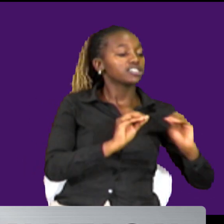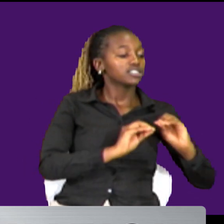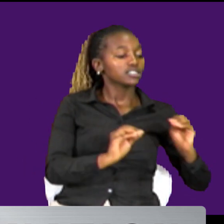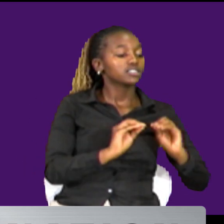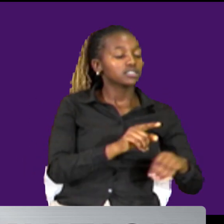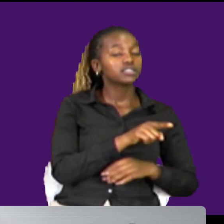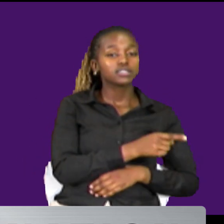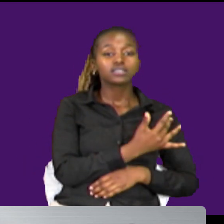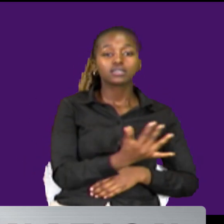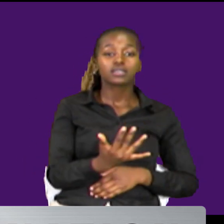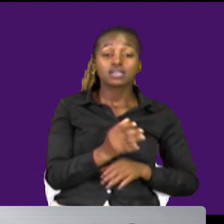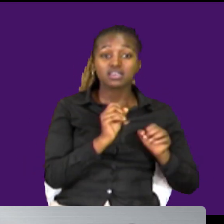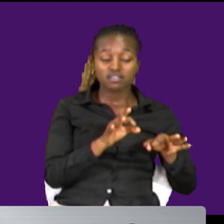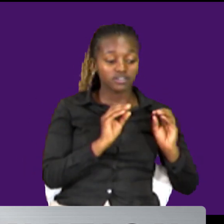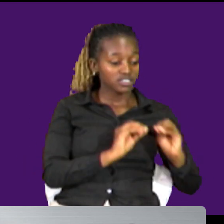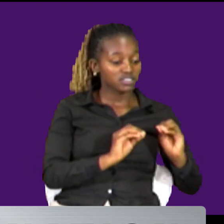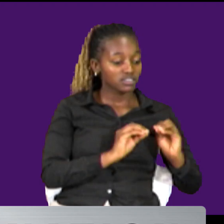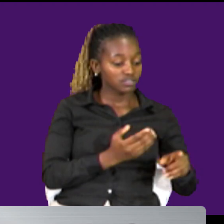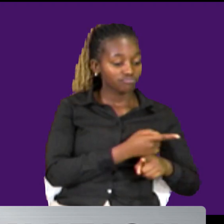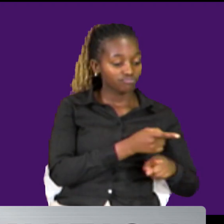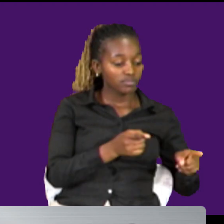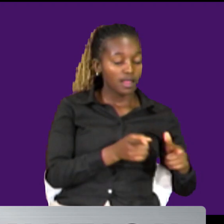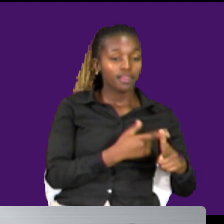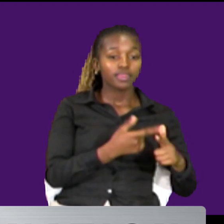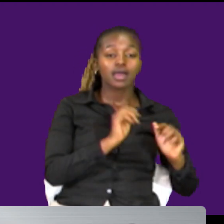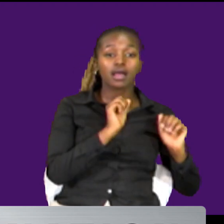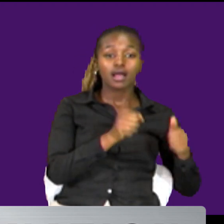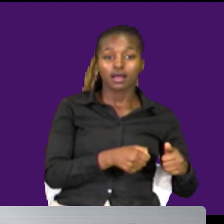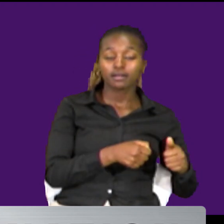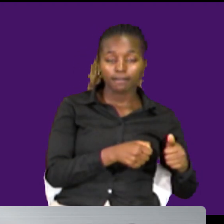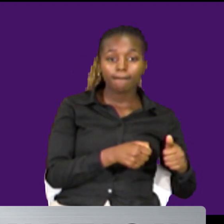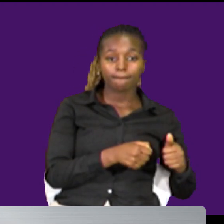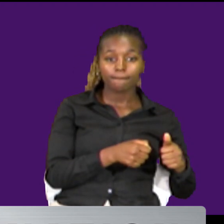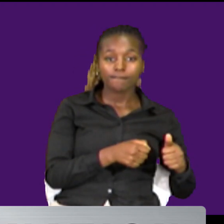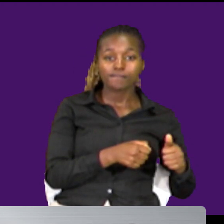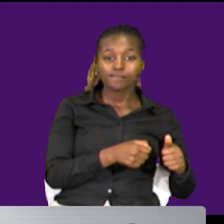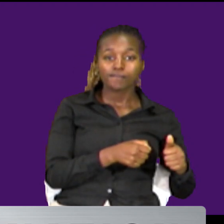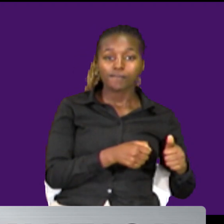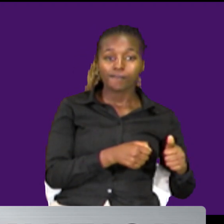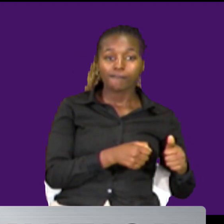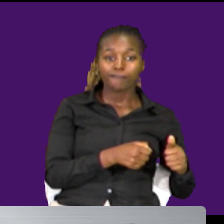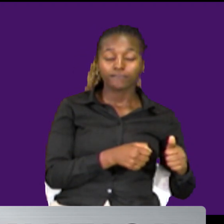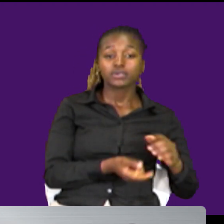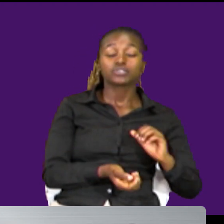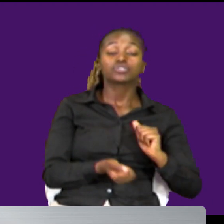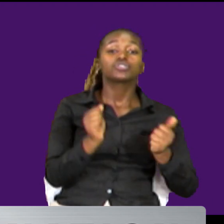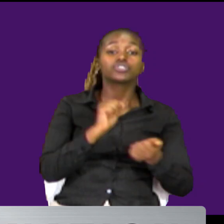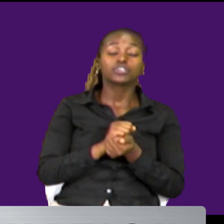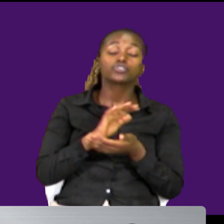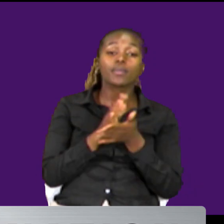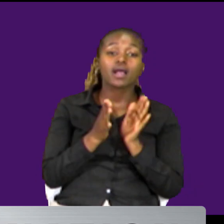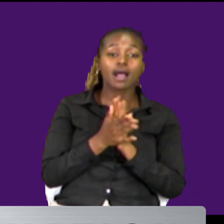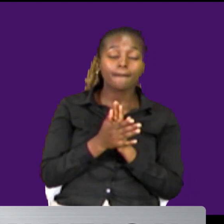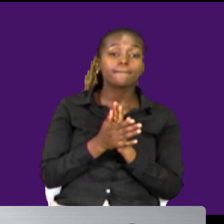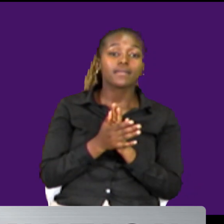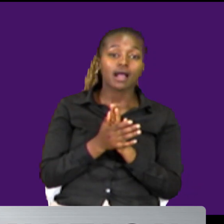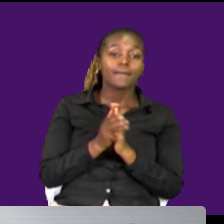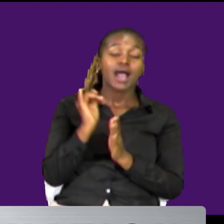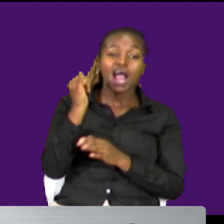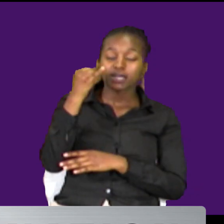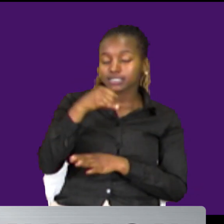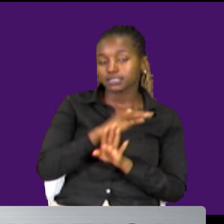that they have the ability to translate that which they have inside of them into artistic creativity. So you have sharpened the